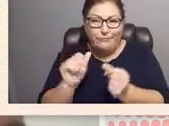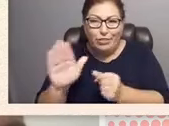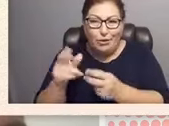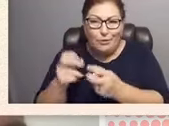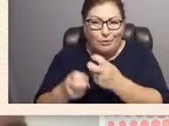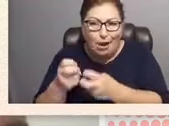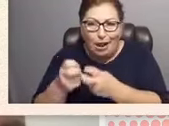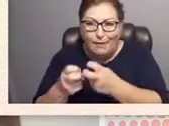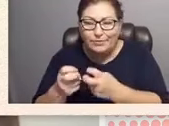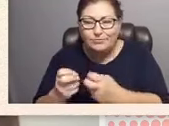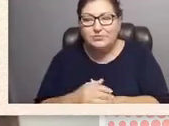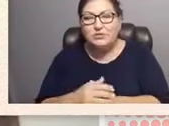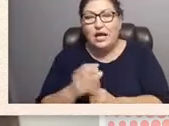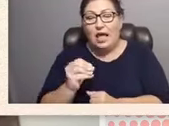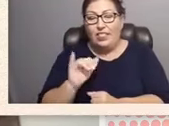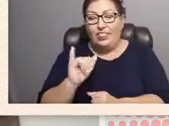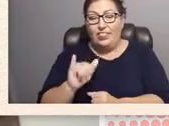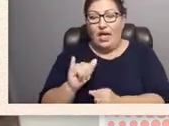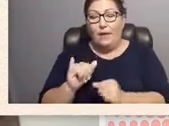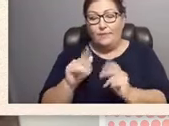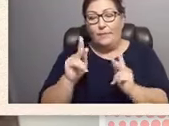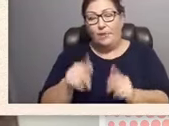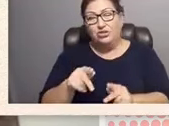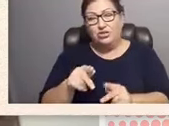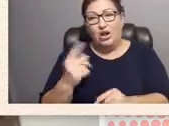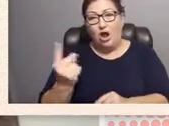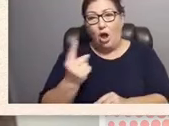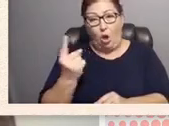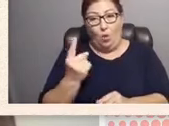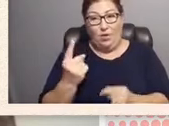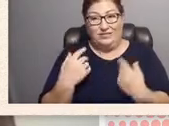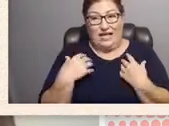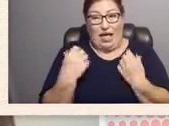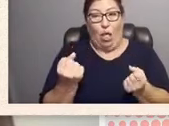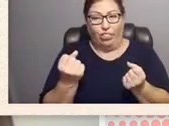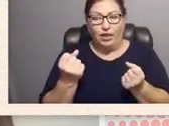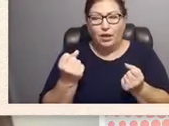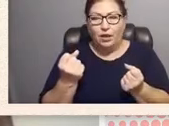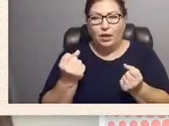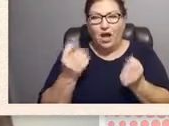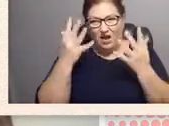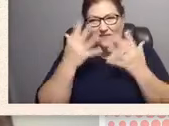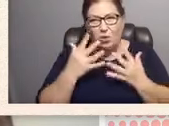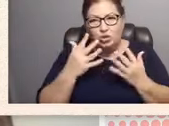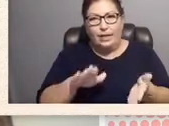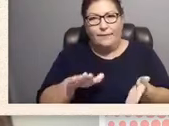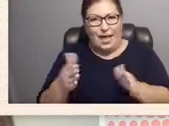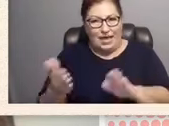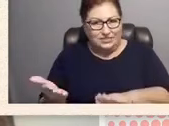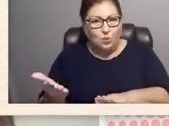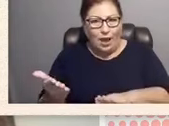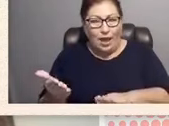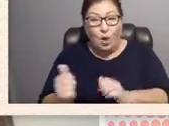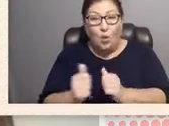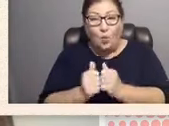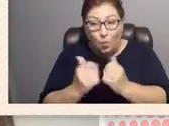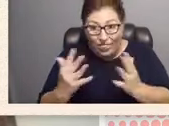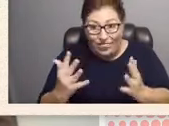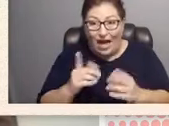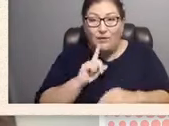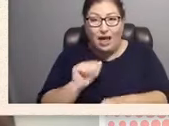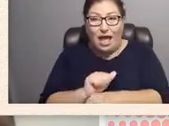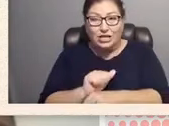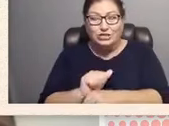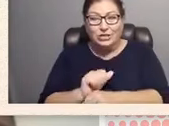actually practically always healthy unfortunately had passed away without actually making amends to